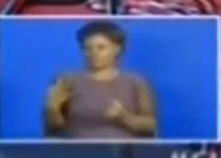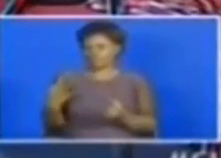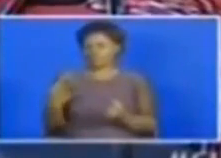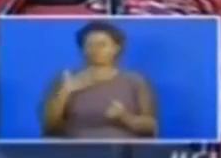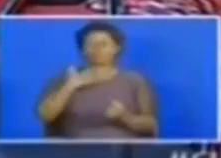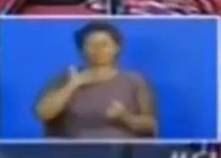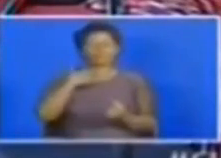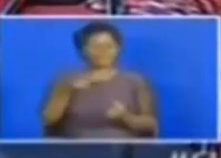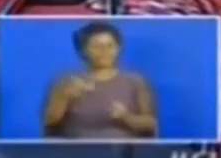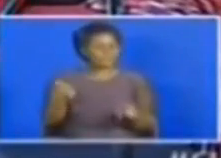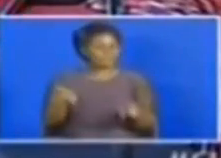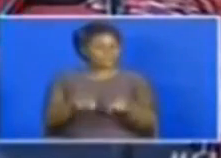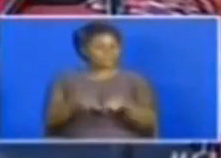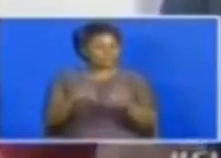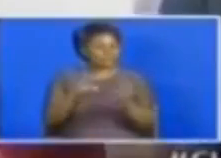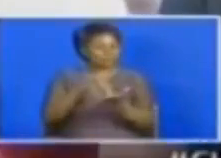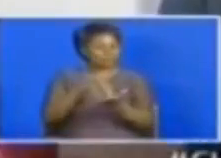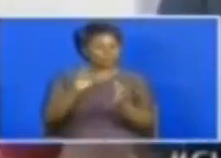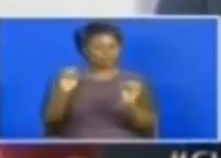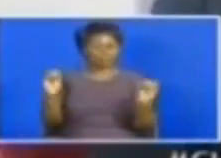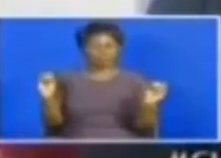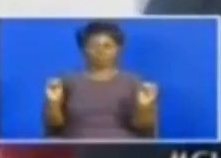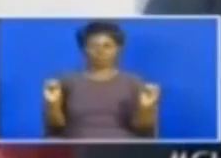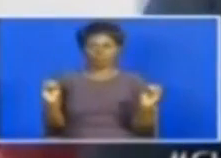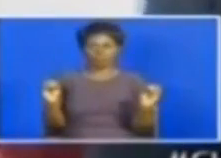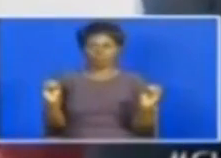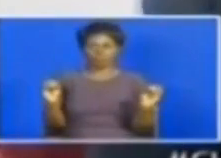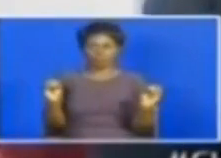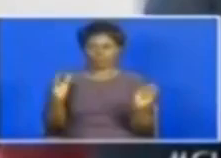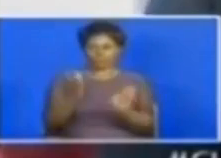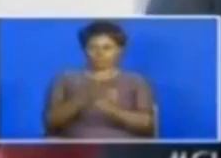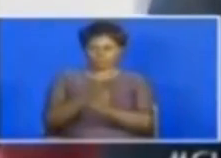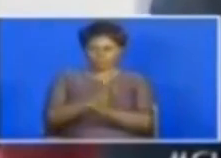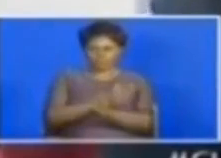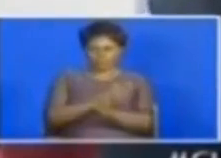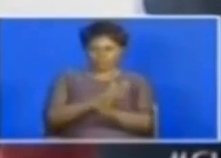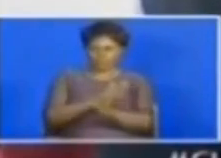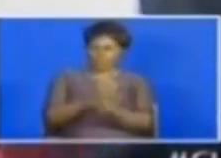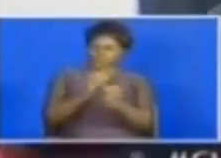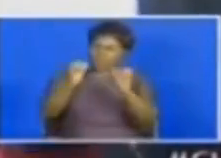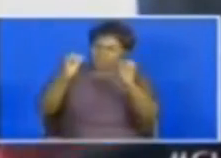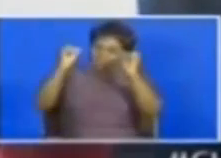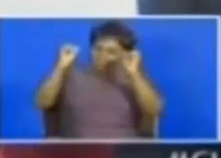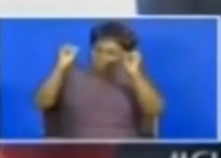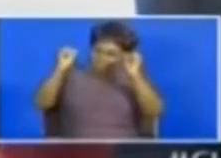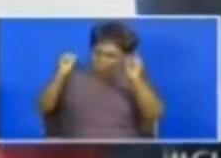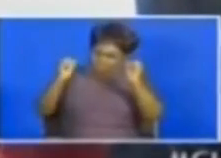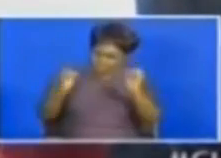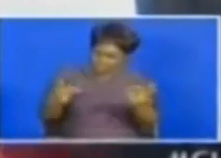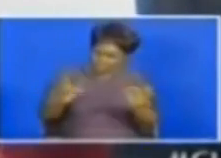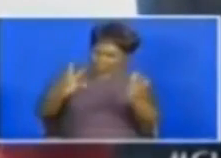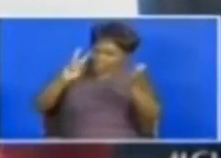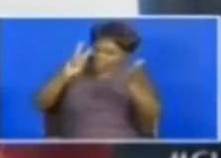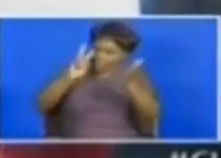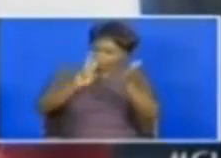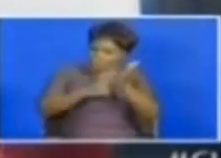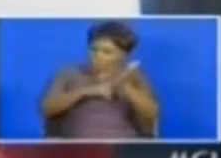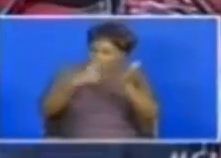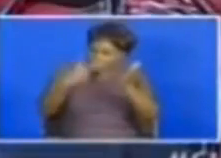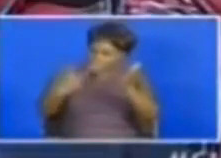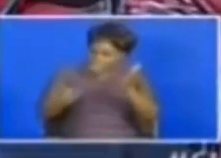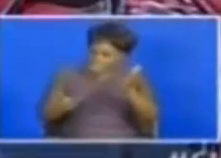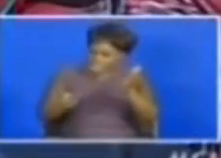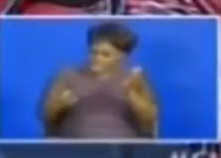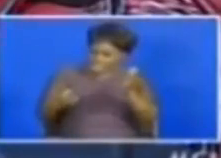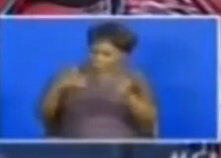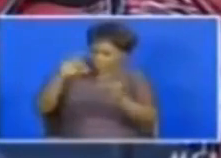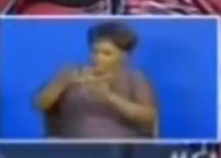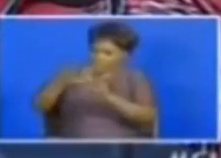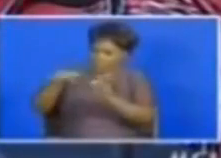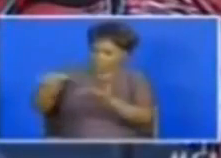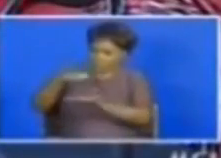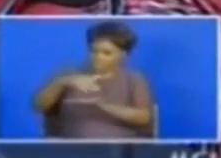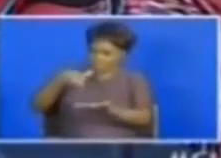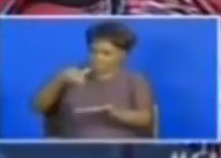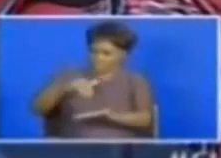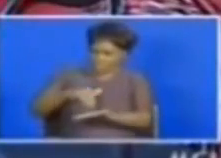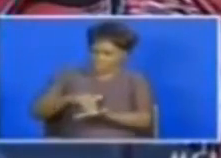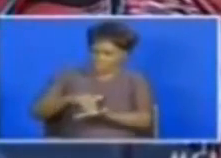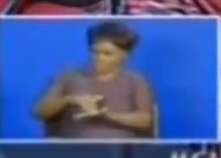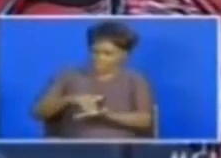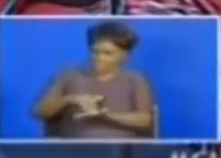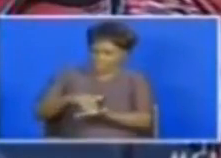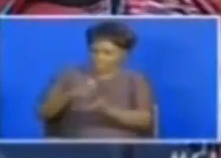we don't want to go yeah. as a country. Uh-huh. But maybe before I go there, in case the gadget fails in a polling station, uh-huh. one of them